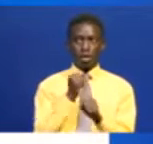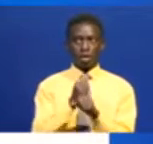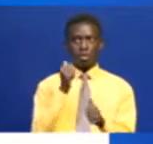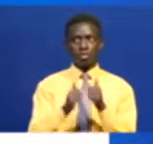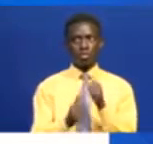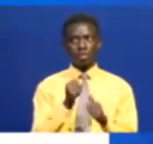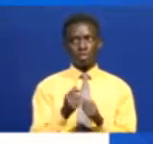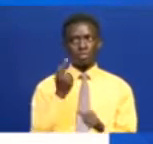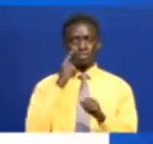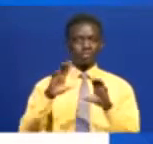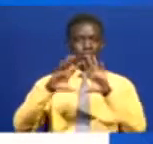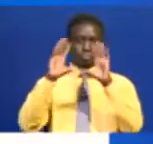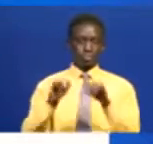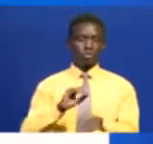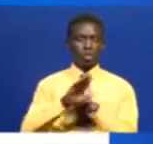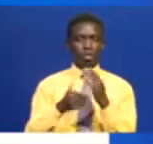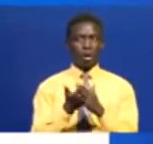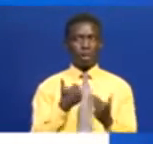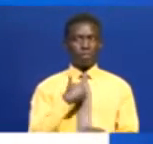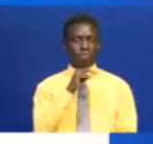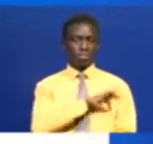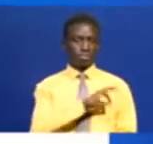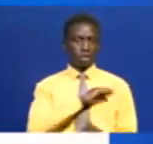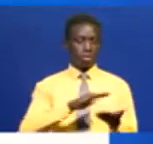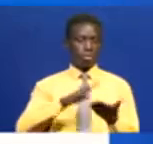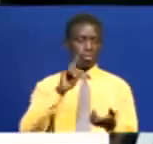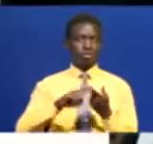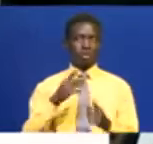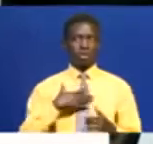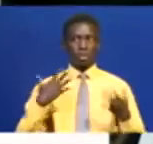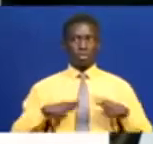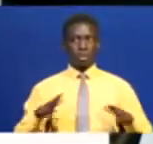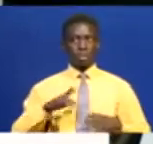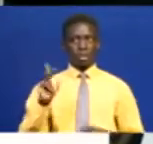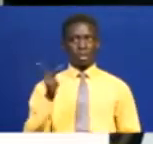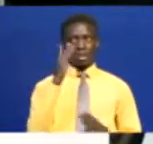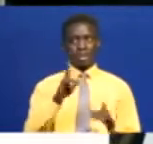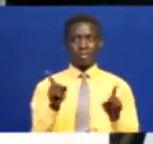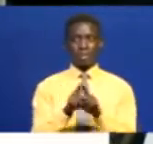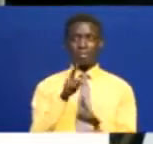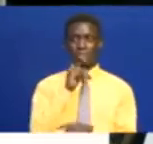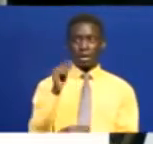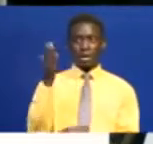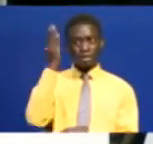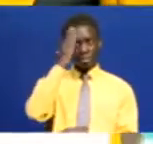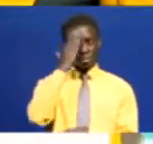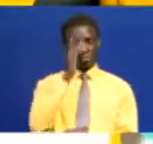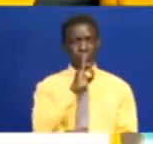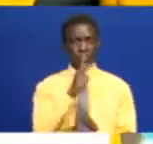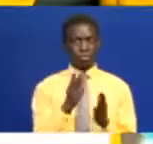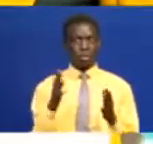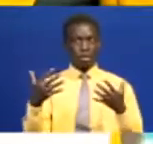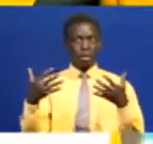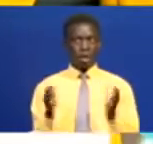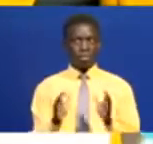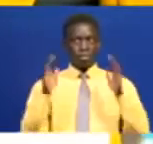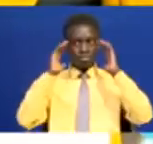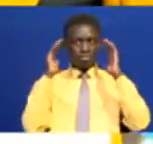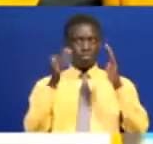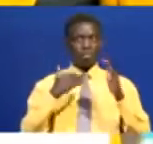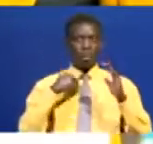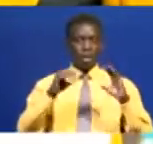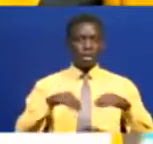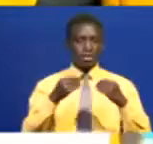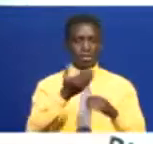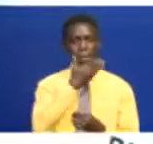kwa ujumla wake zina manufaa mapana kwa jamii yetu ya Kenya. Mohamed also noted that the company is committed to delivering the best